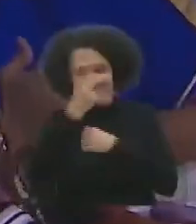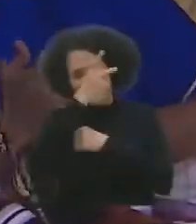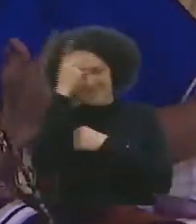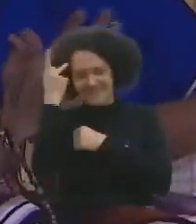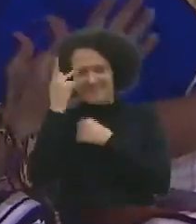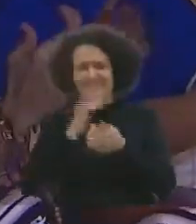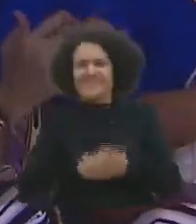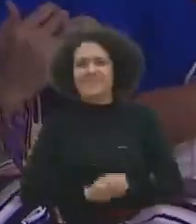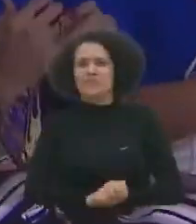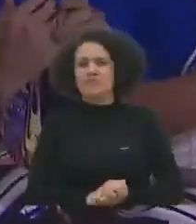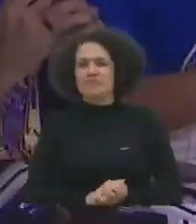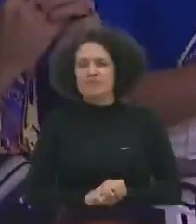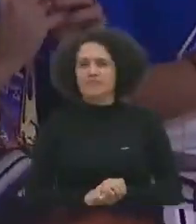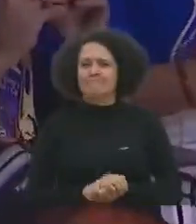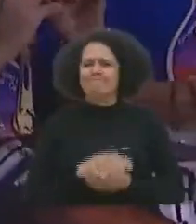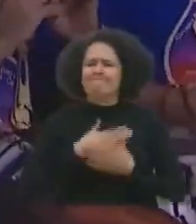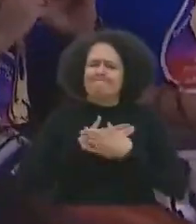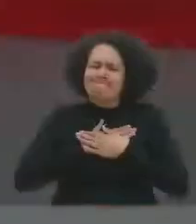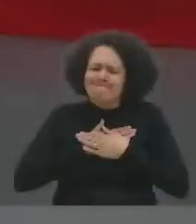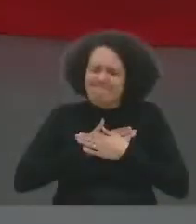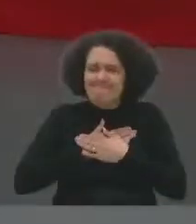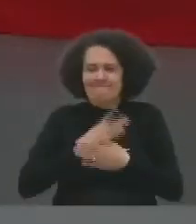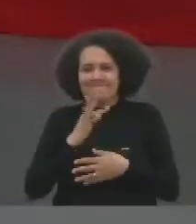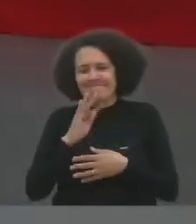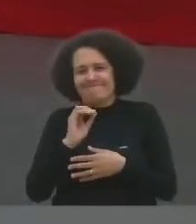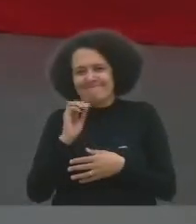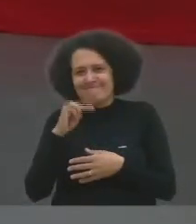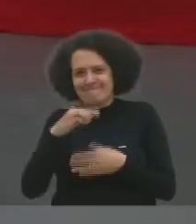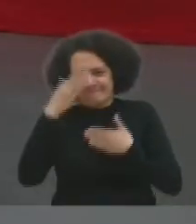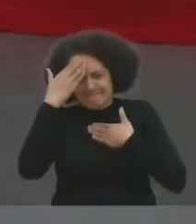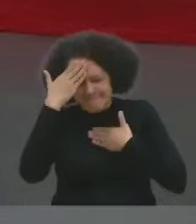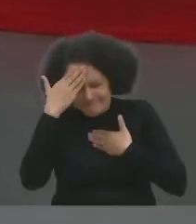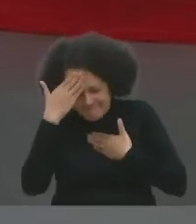Thom, Celso, a nossa gratidão. Muito obrigado.